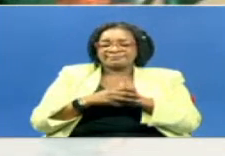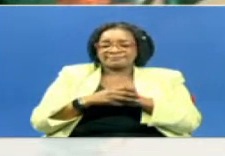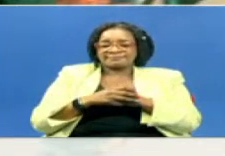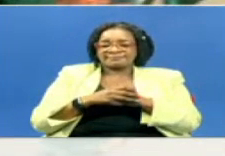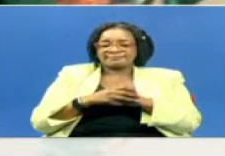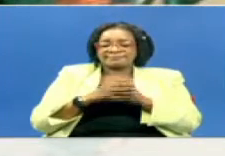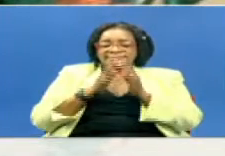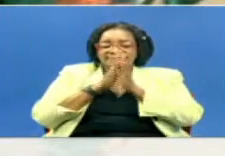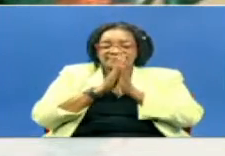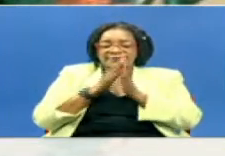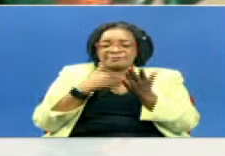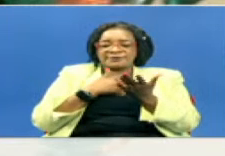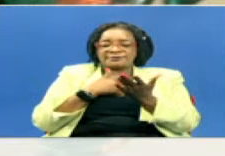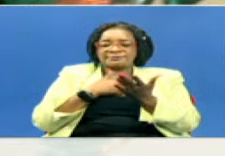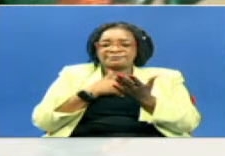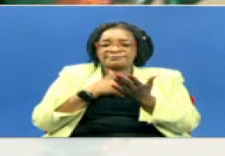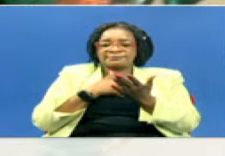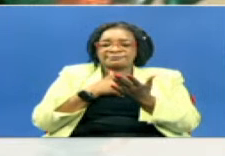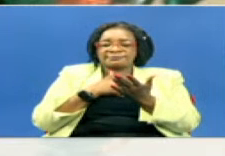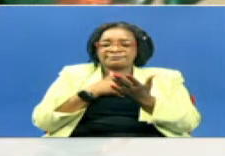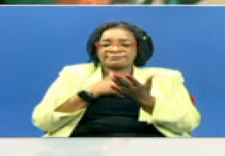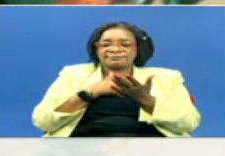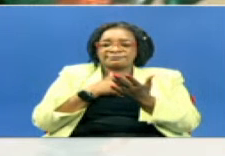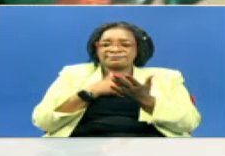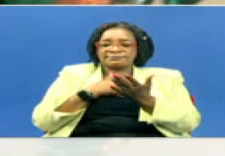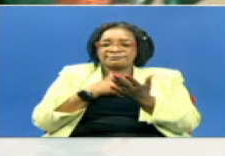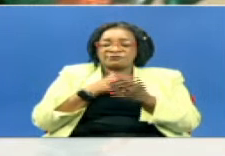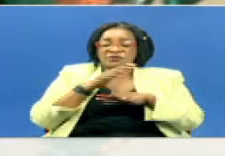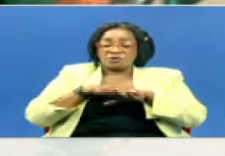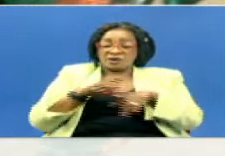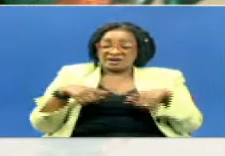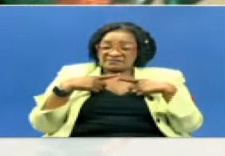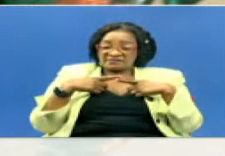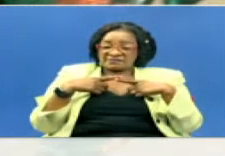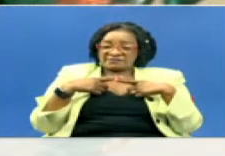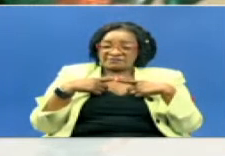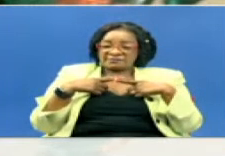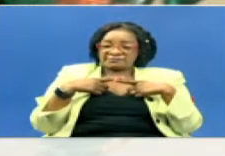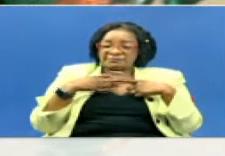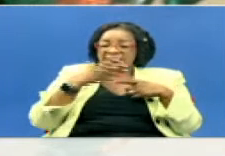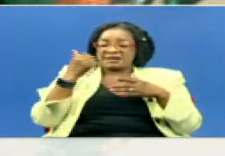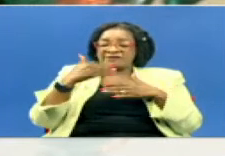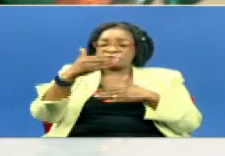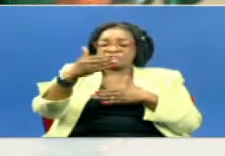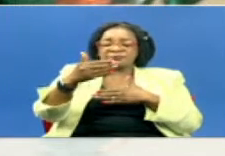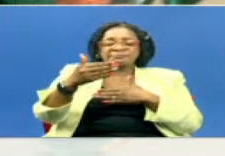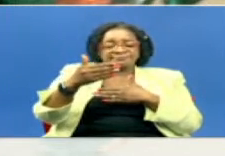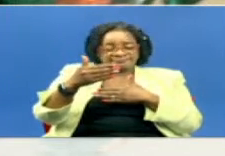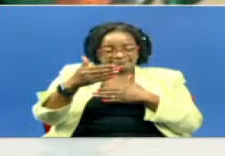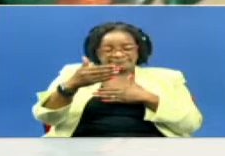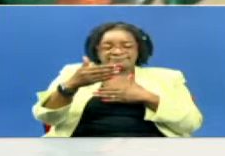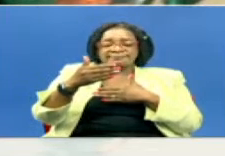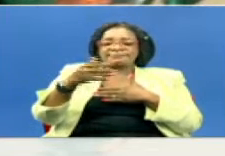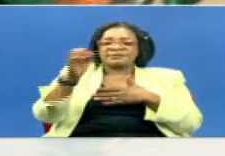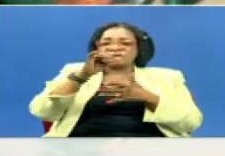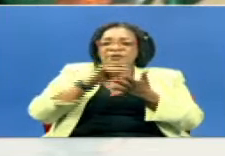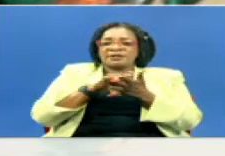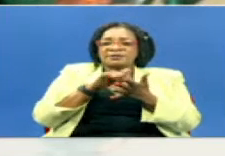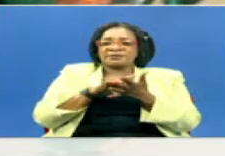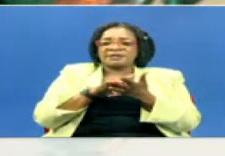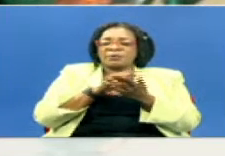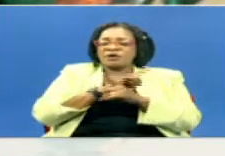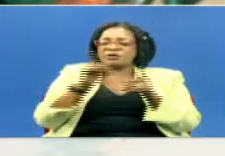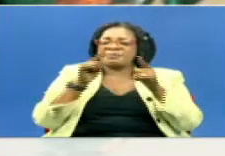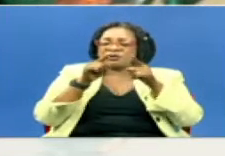Pray for me. For a good life? A better future? Pray for me. So that I will not be accused